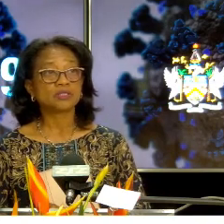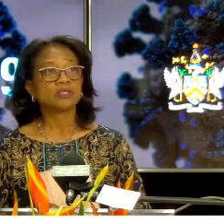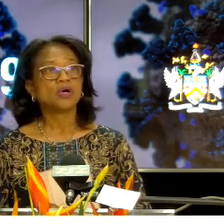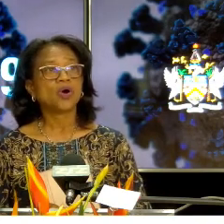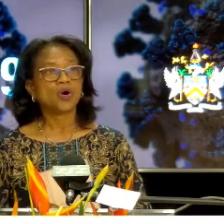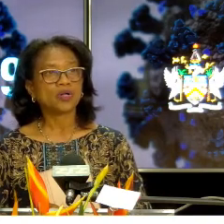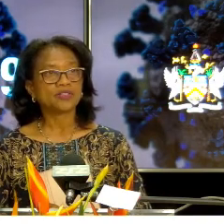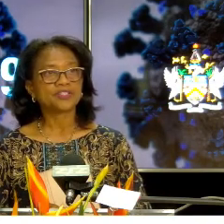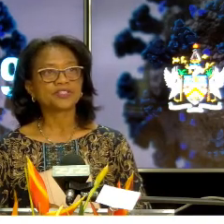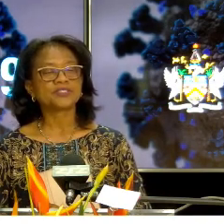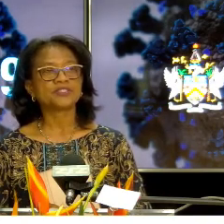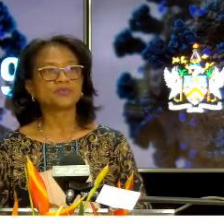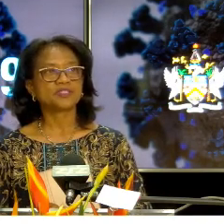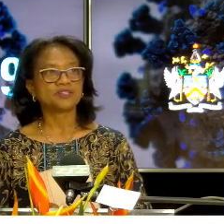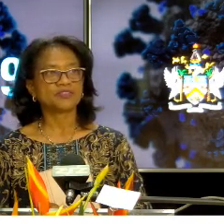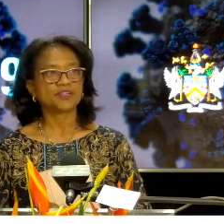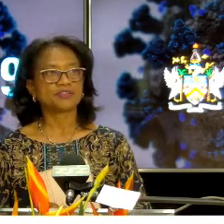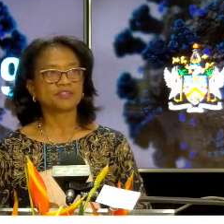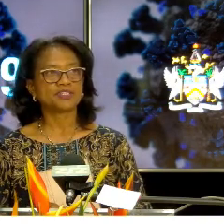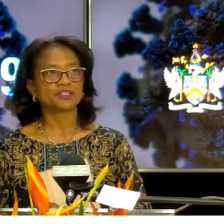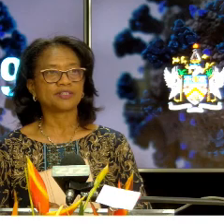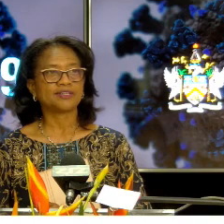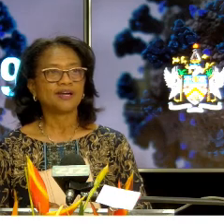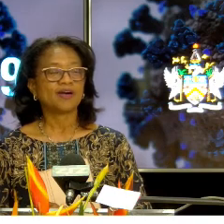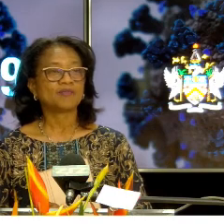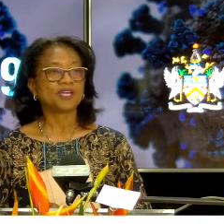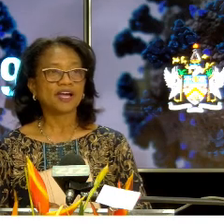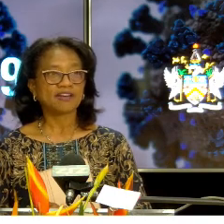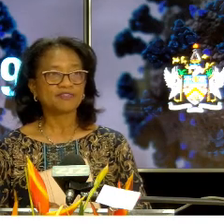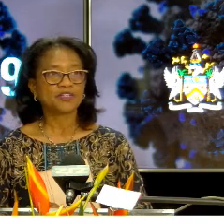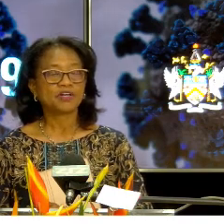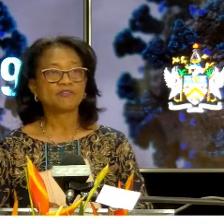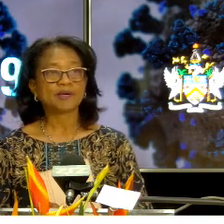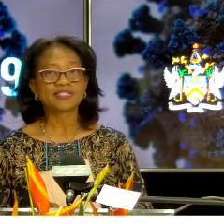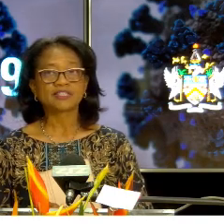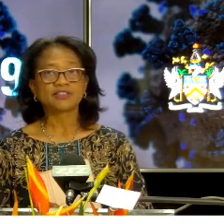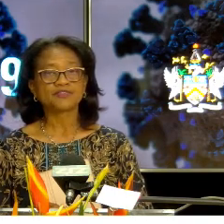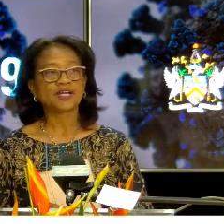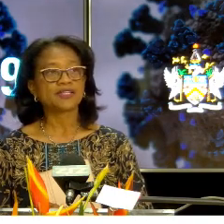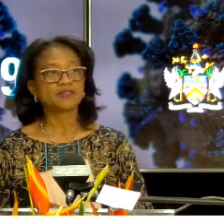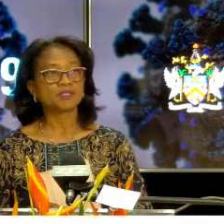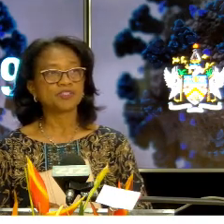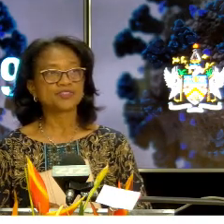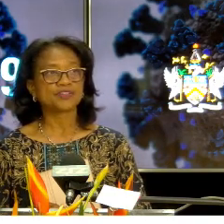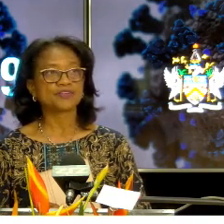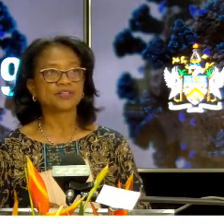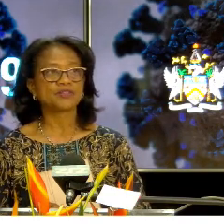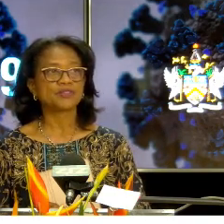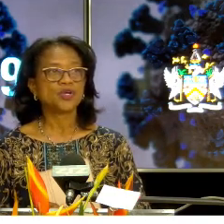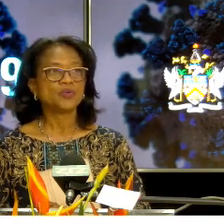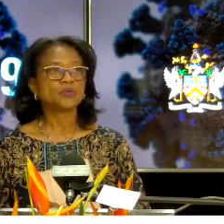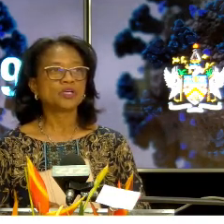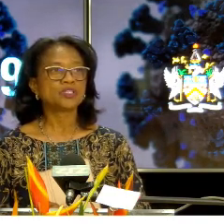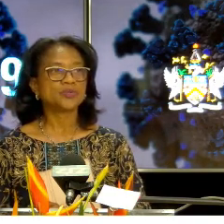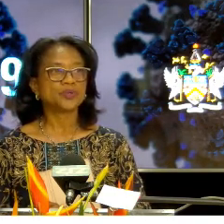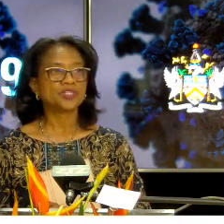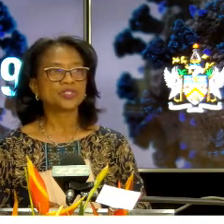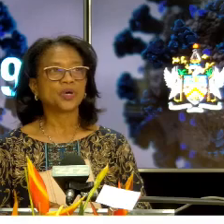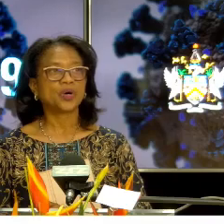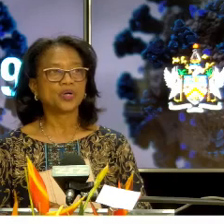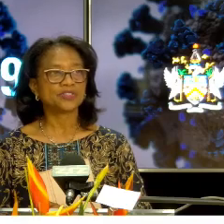salute all the nurses within the Federation. On behalf of myself and the Minister of Health, we want